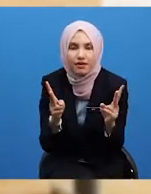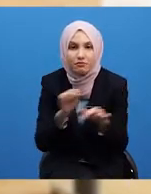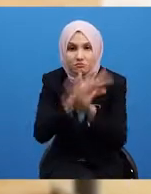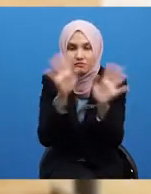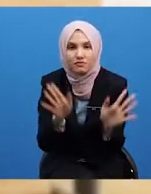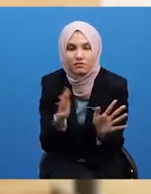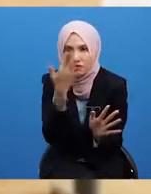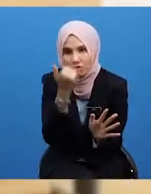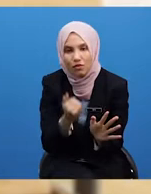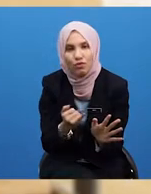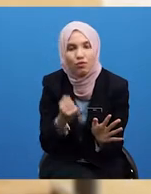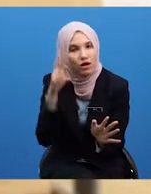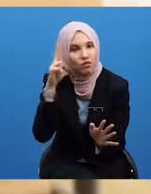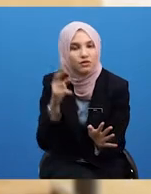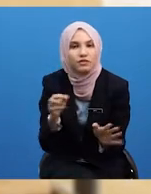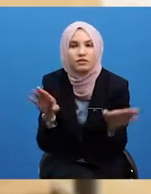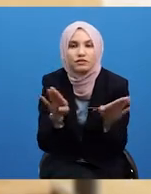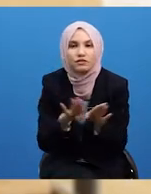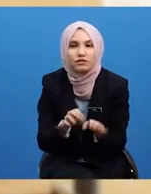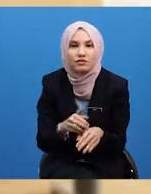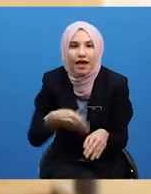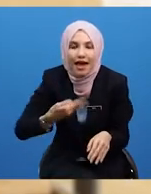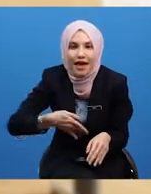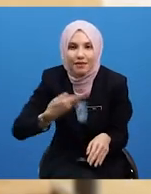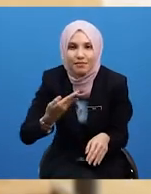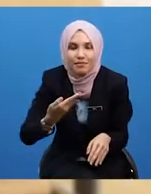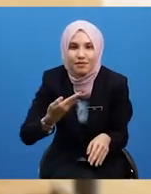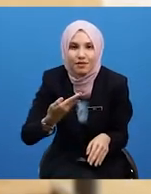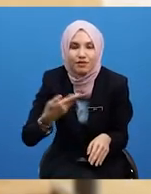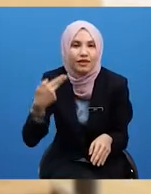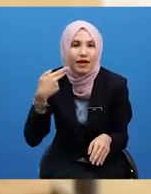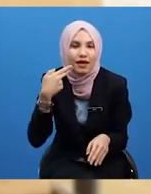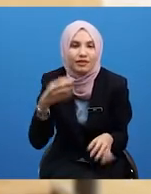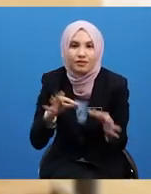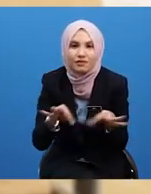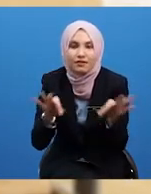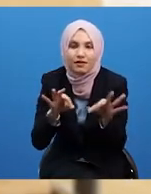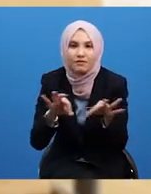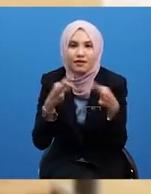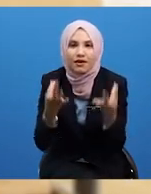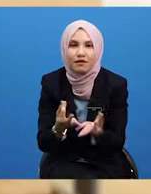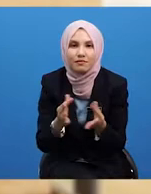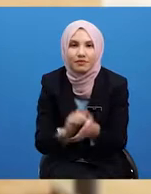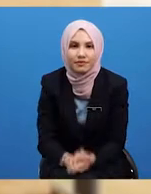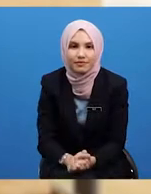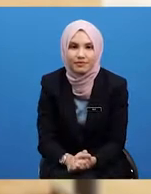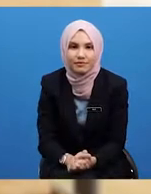why Richard is closer and happier when he is with Hannah's family at their tavern.